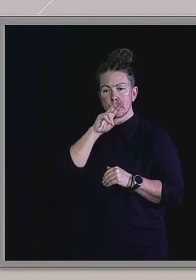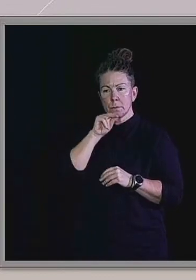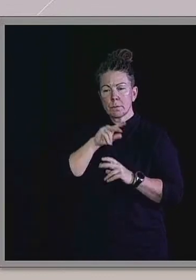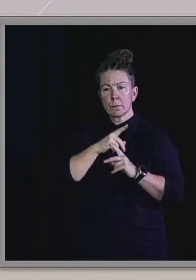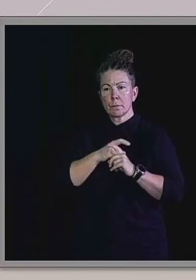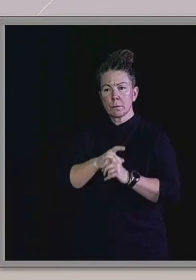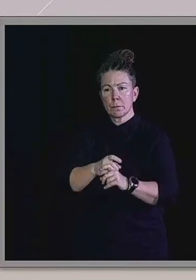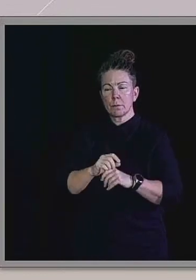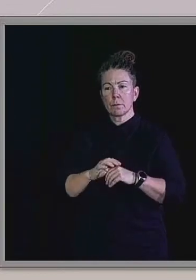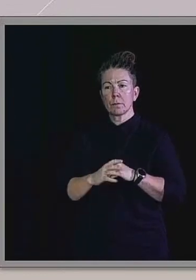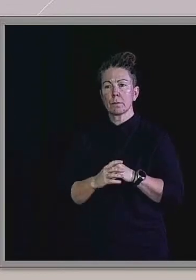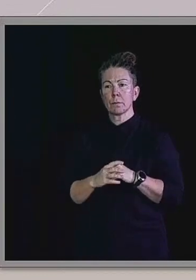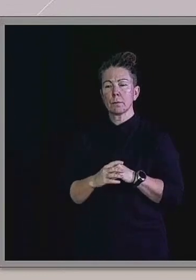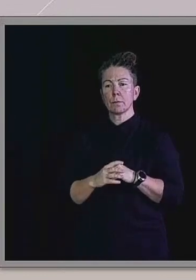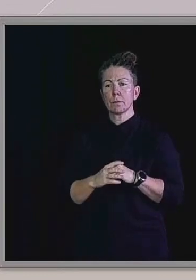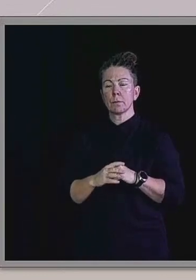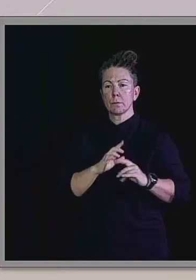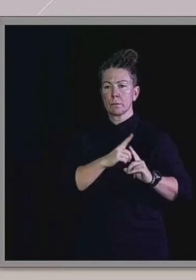I